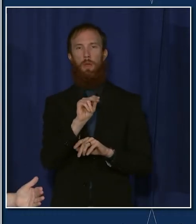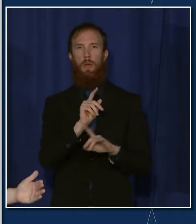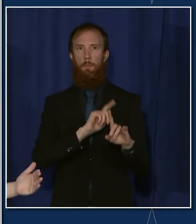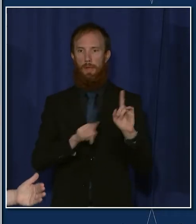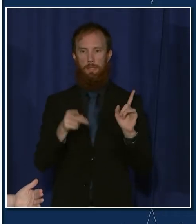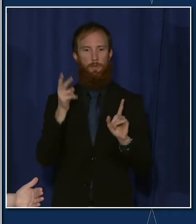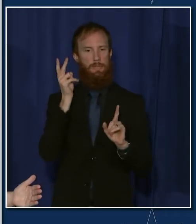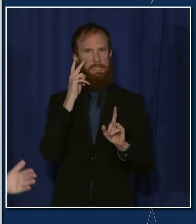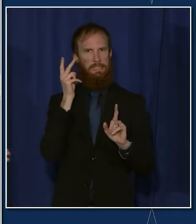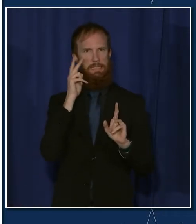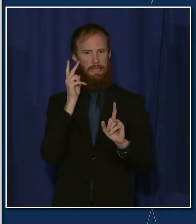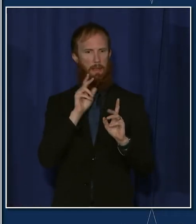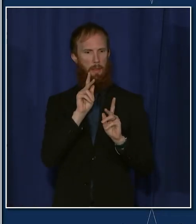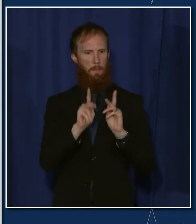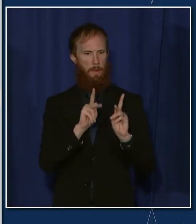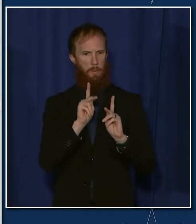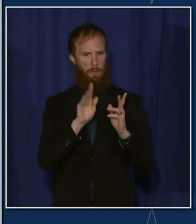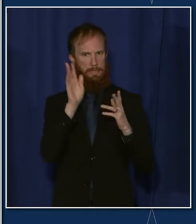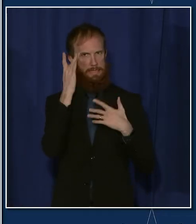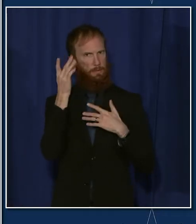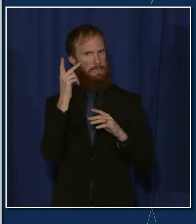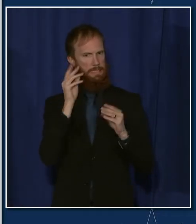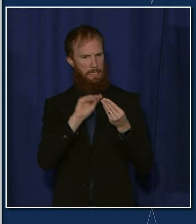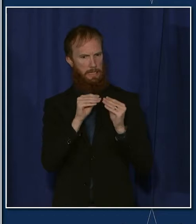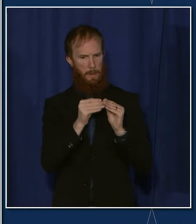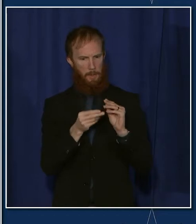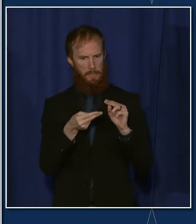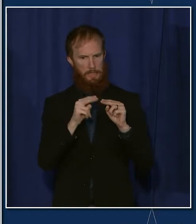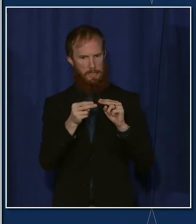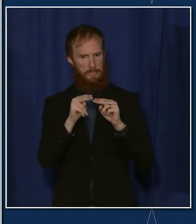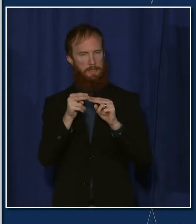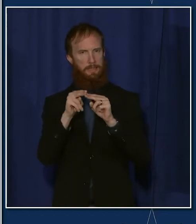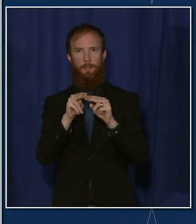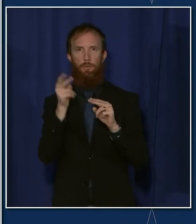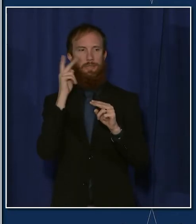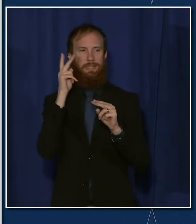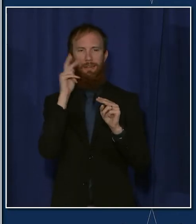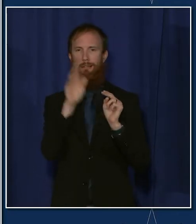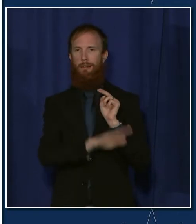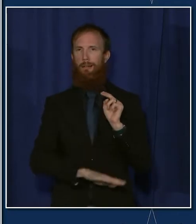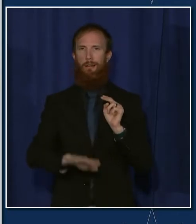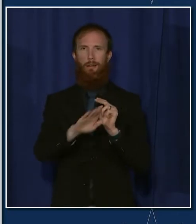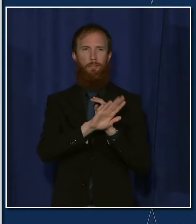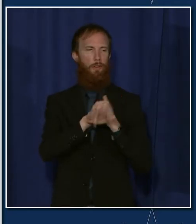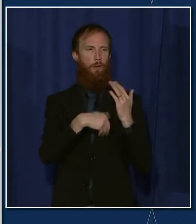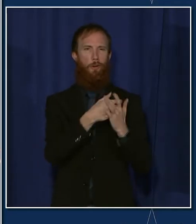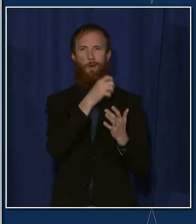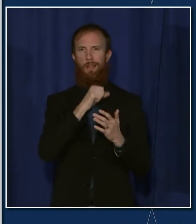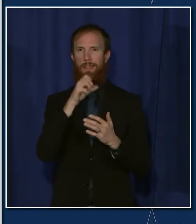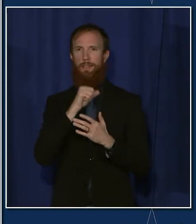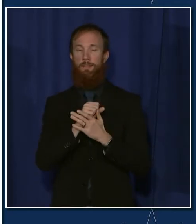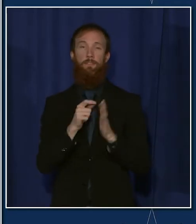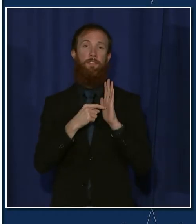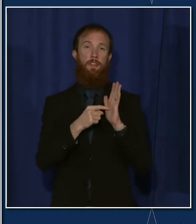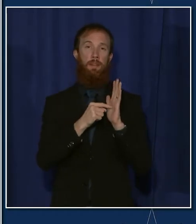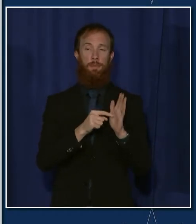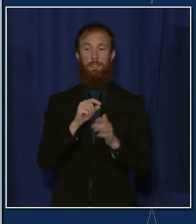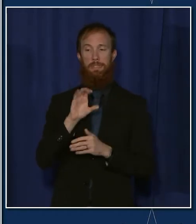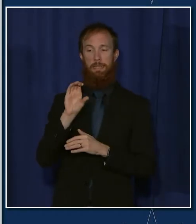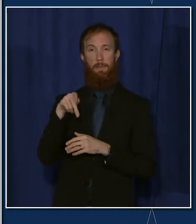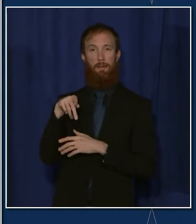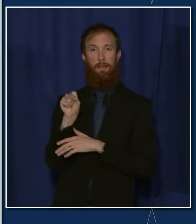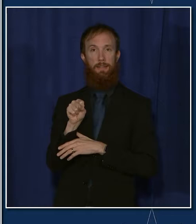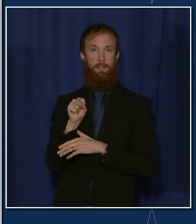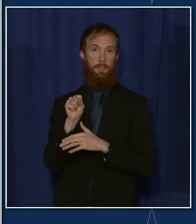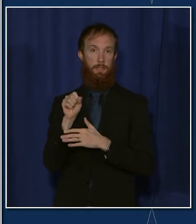go up for COVID, we see those same numbers go up in every setting. So for example, at Chicago Public Schools, we've seen about